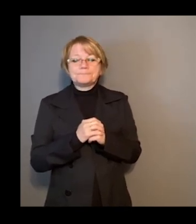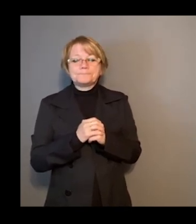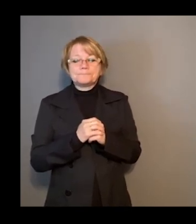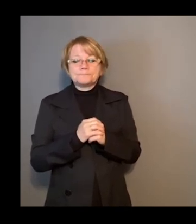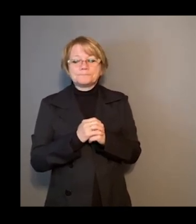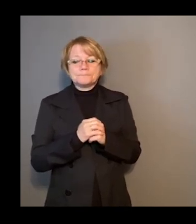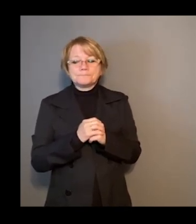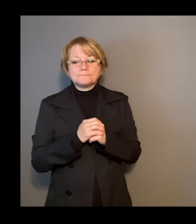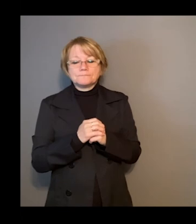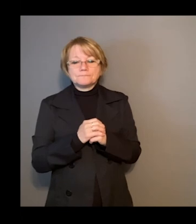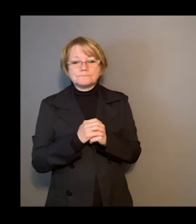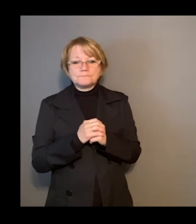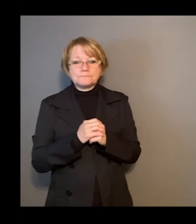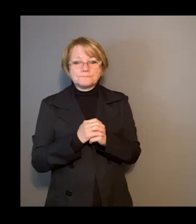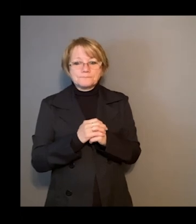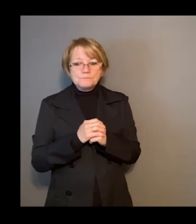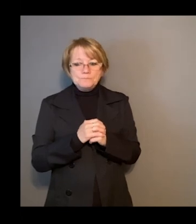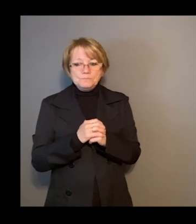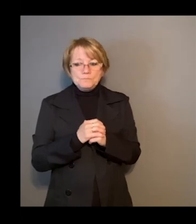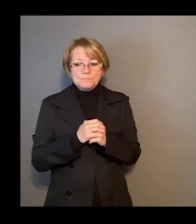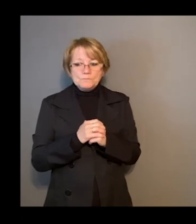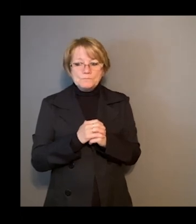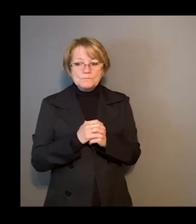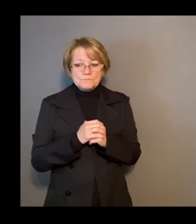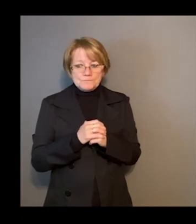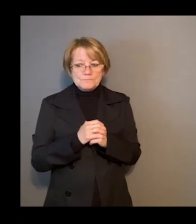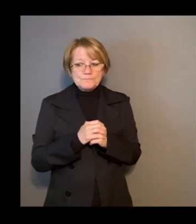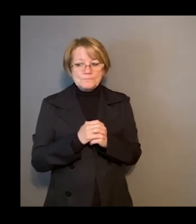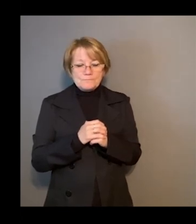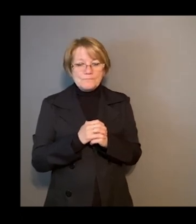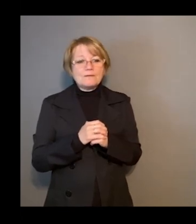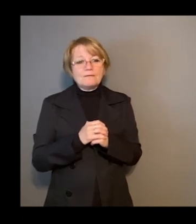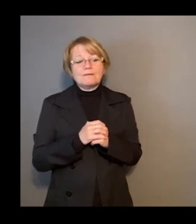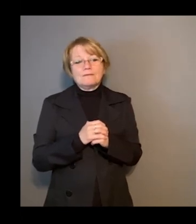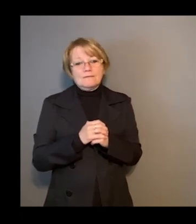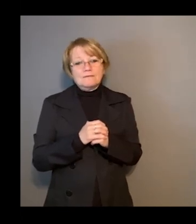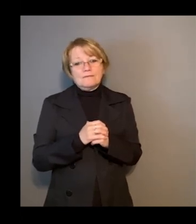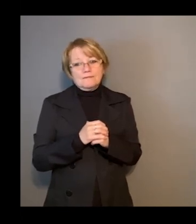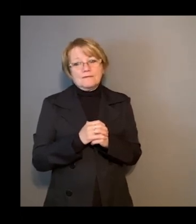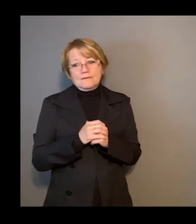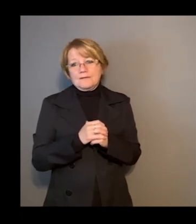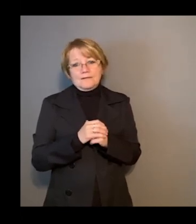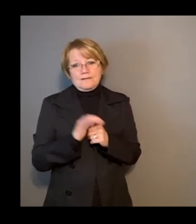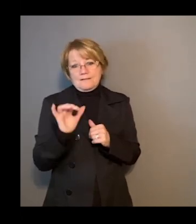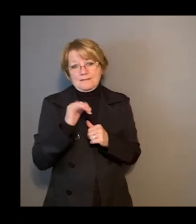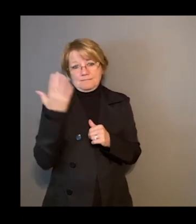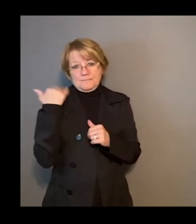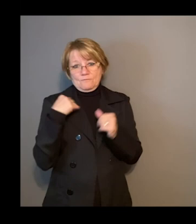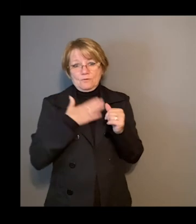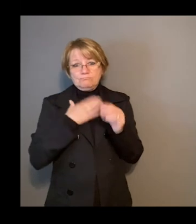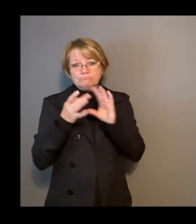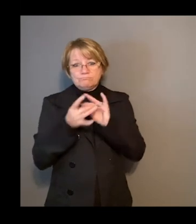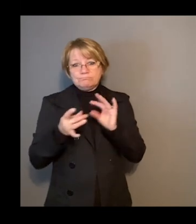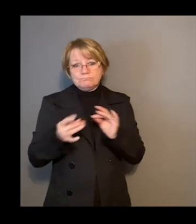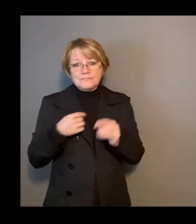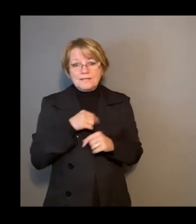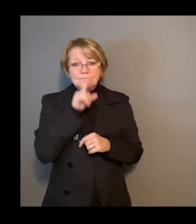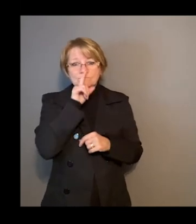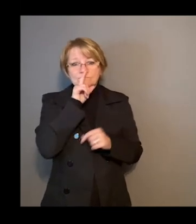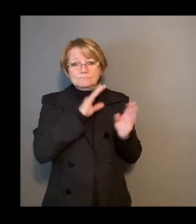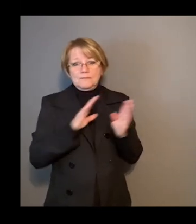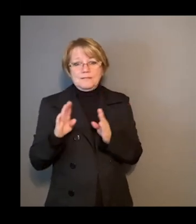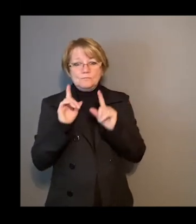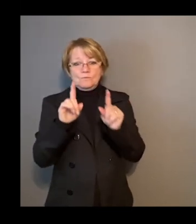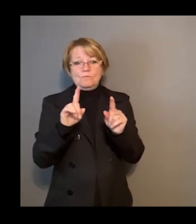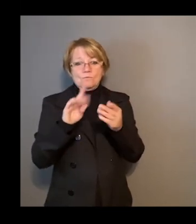So like I mentioned earlier, I actually wasn't even planning on going to college or community college. I was just planning